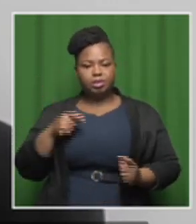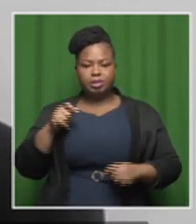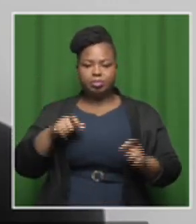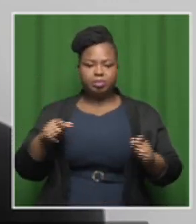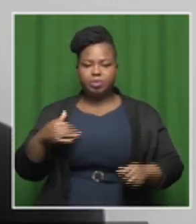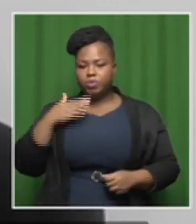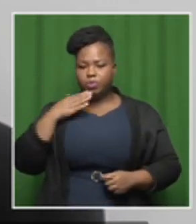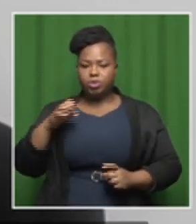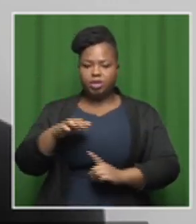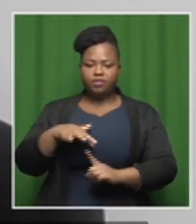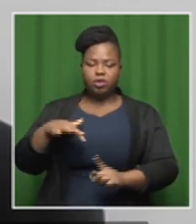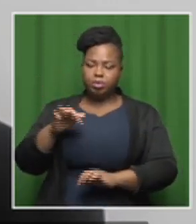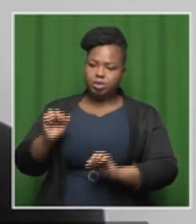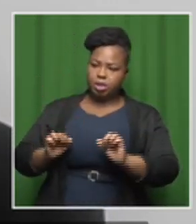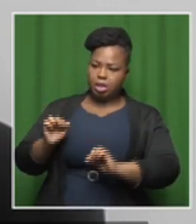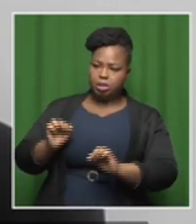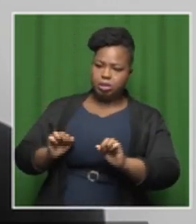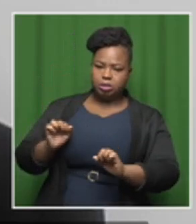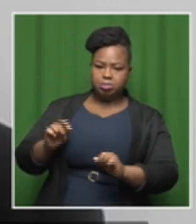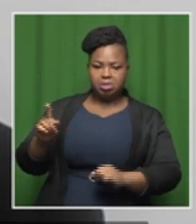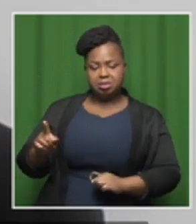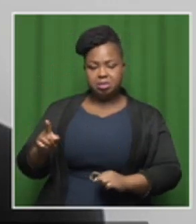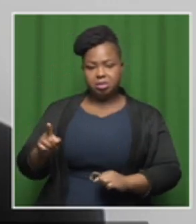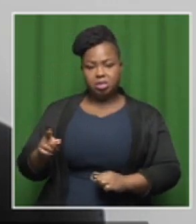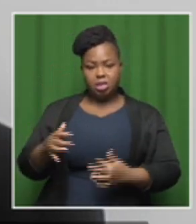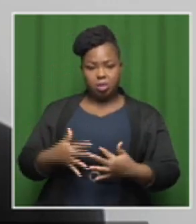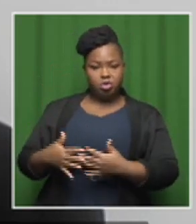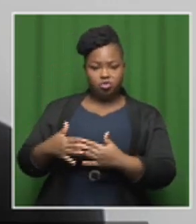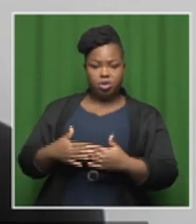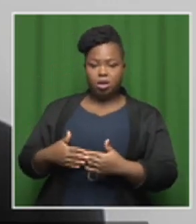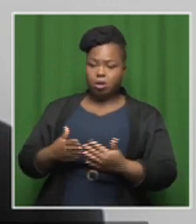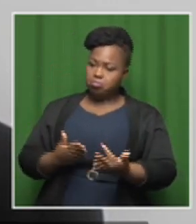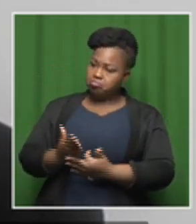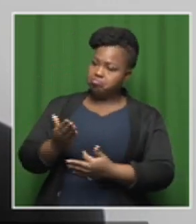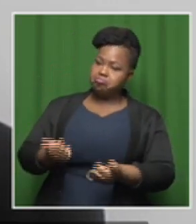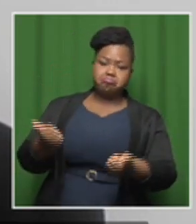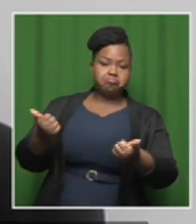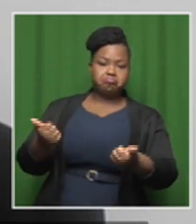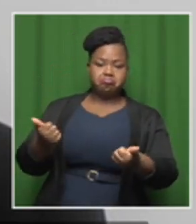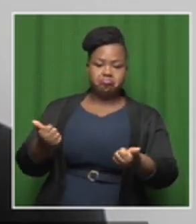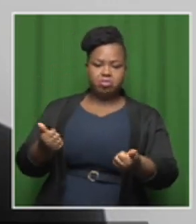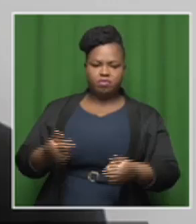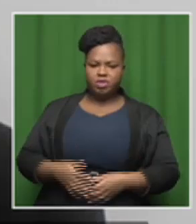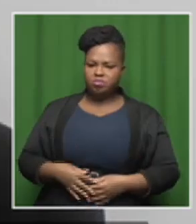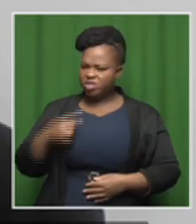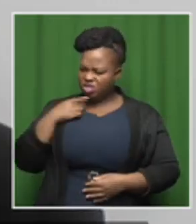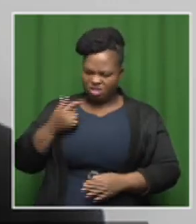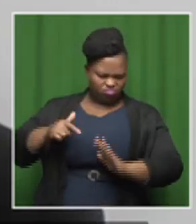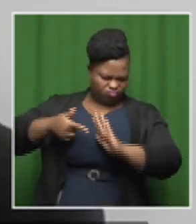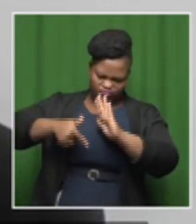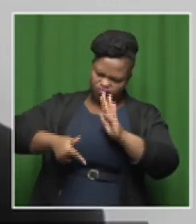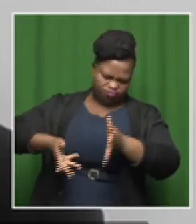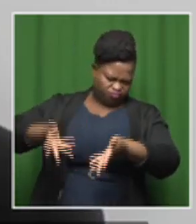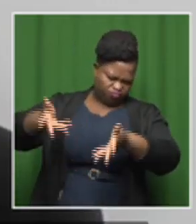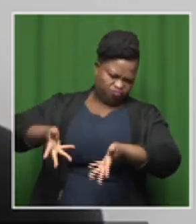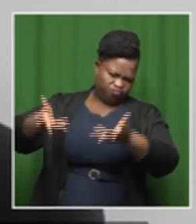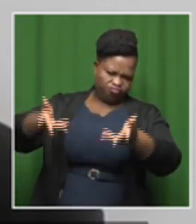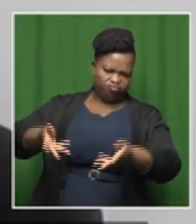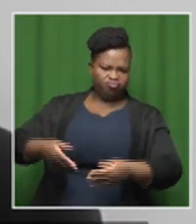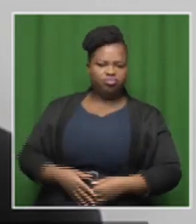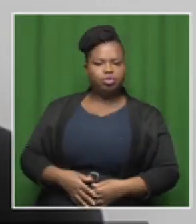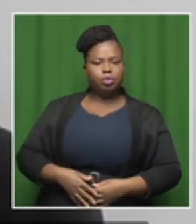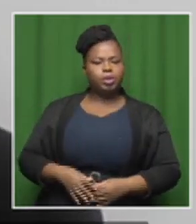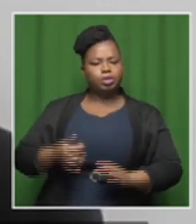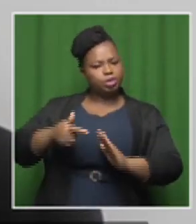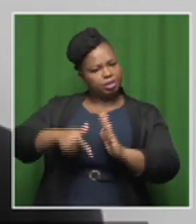to do environmental assessments in the States. Trump has famously said, drill, baby, drill. They are going